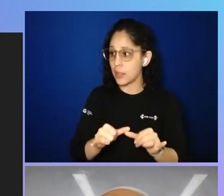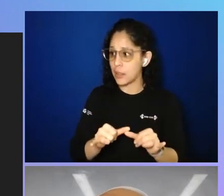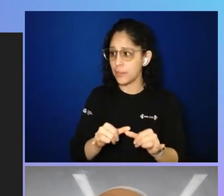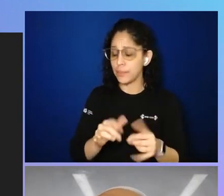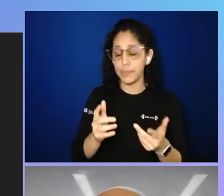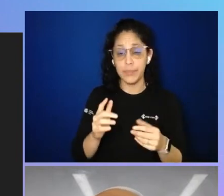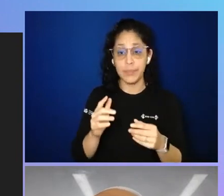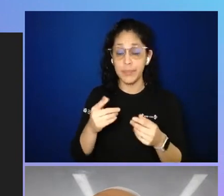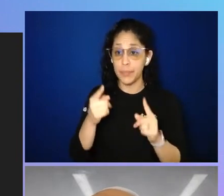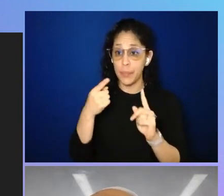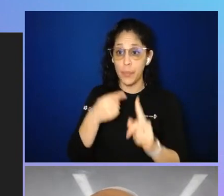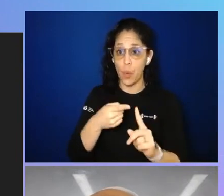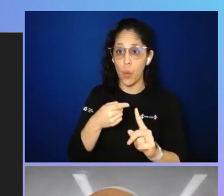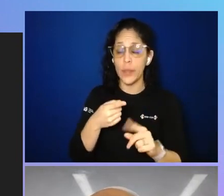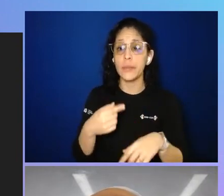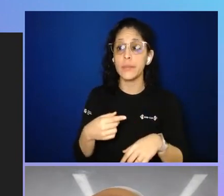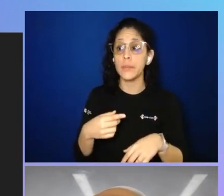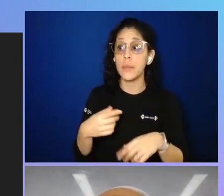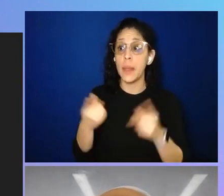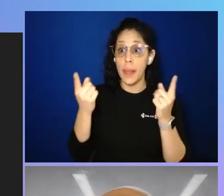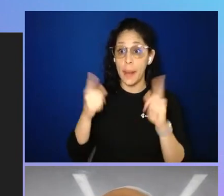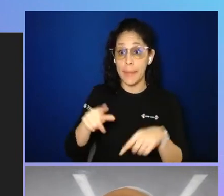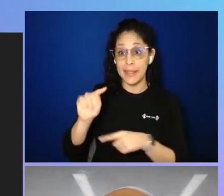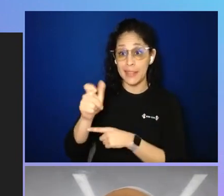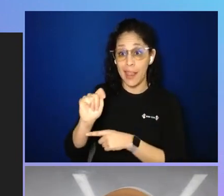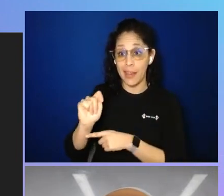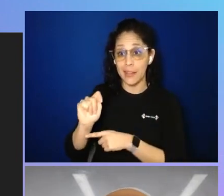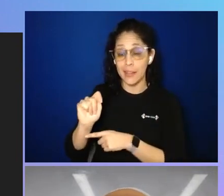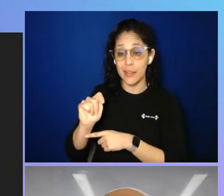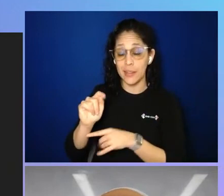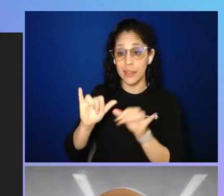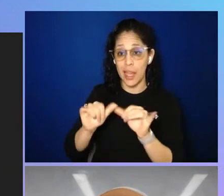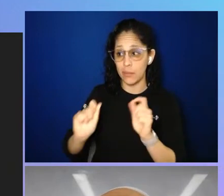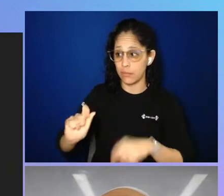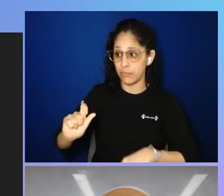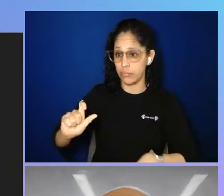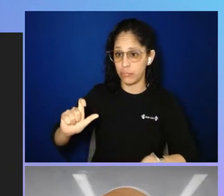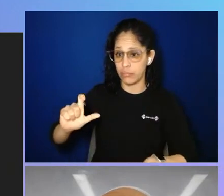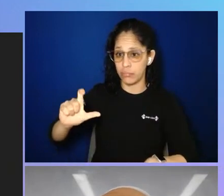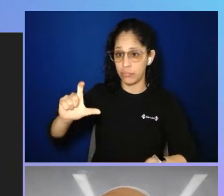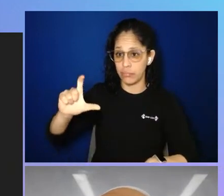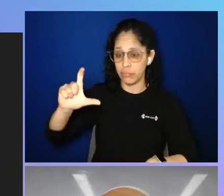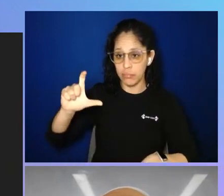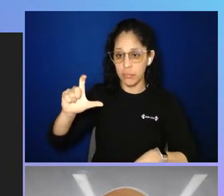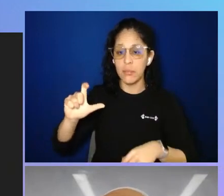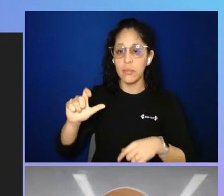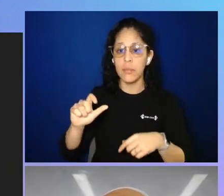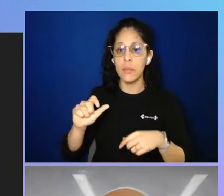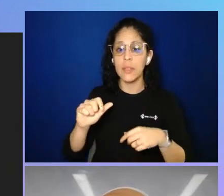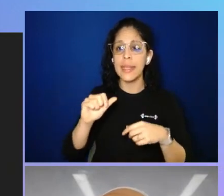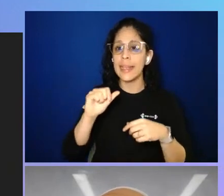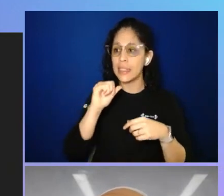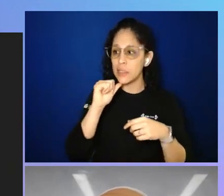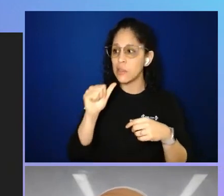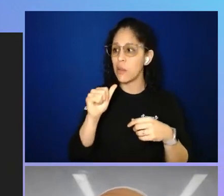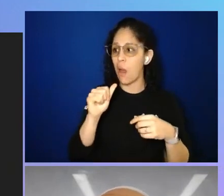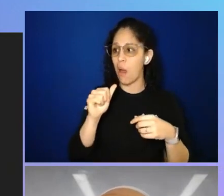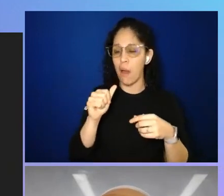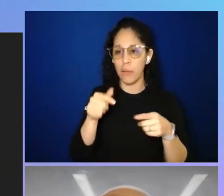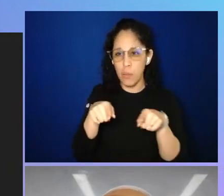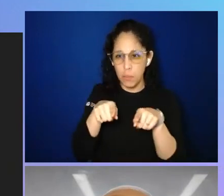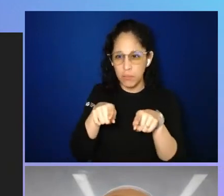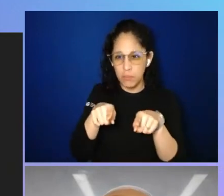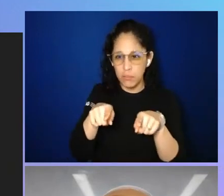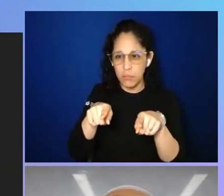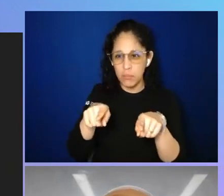that as you increase text sizes, they don't grow linearly or proportionally, but the smaller text sizes